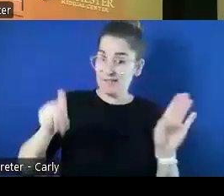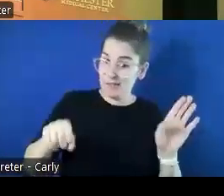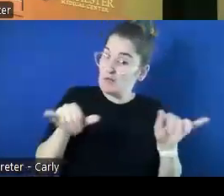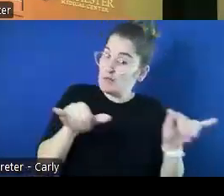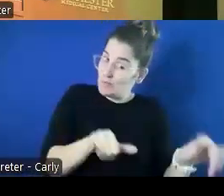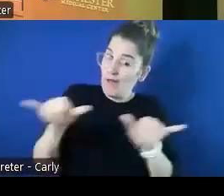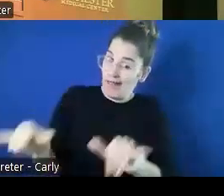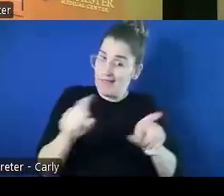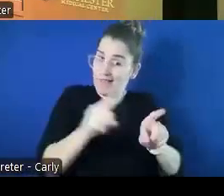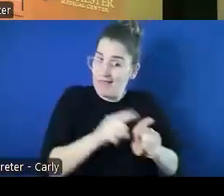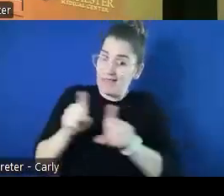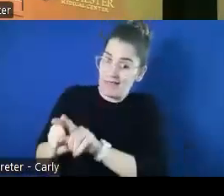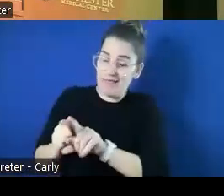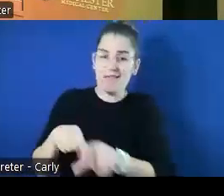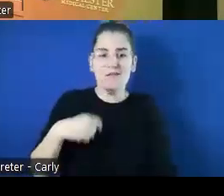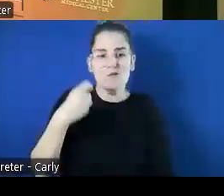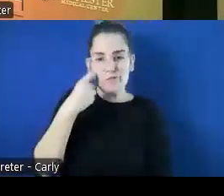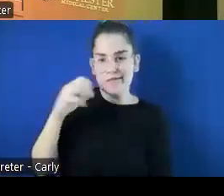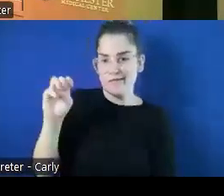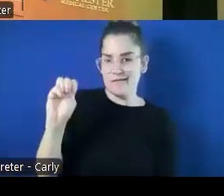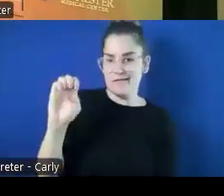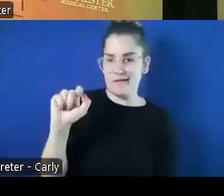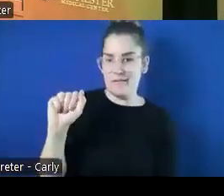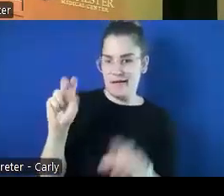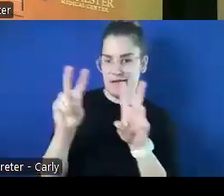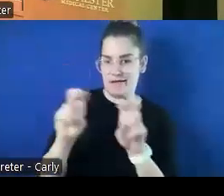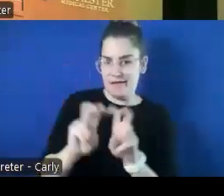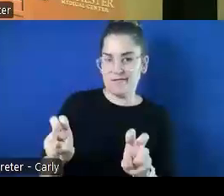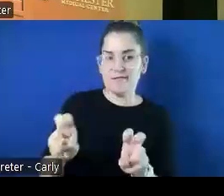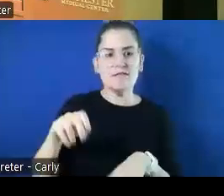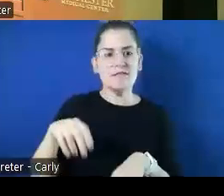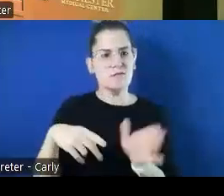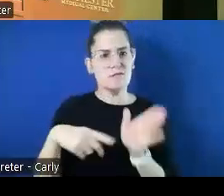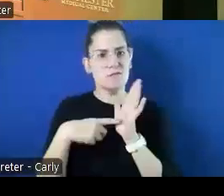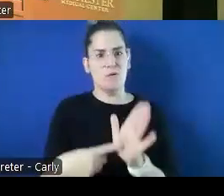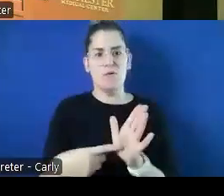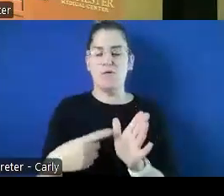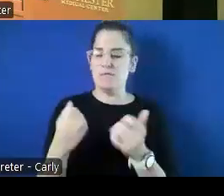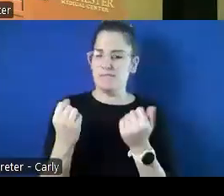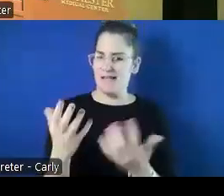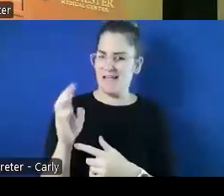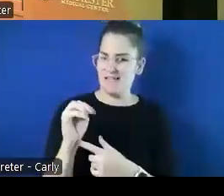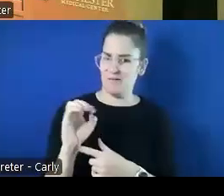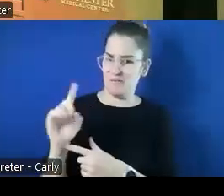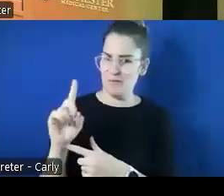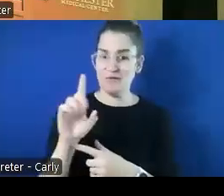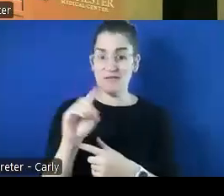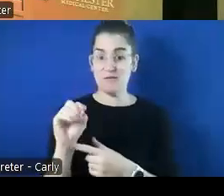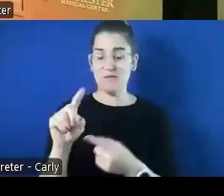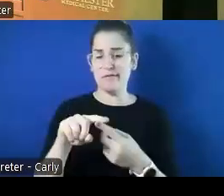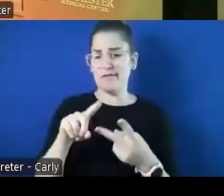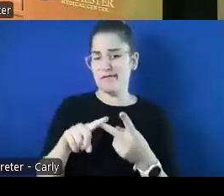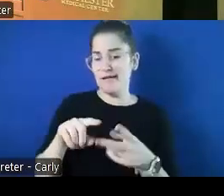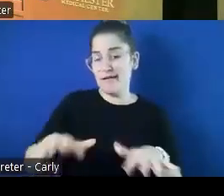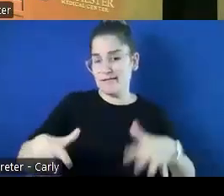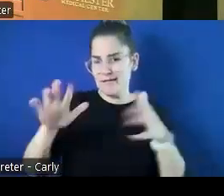recent meta-analysis found that there's a significant point prevalence of mood disorders, anxiety-related disorders,